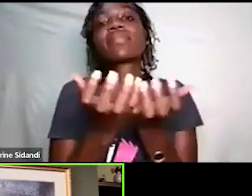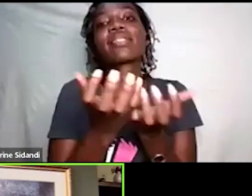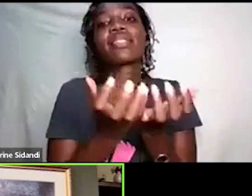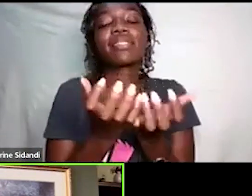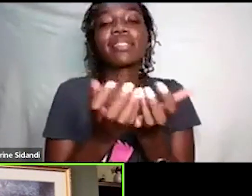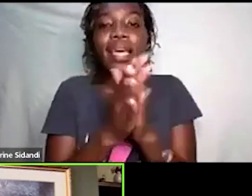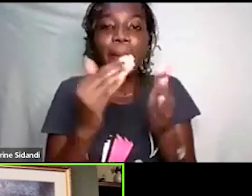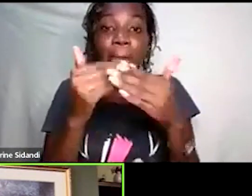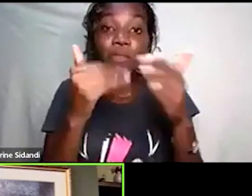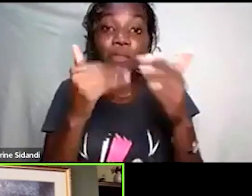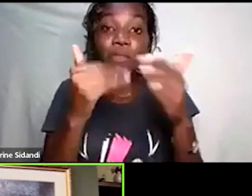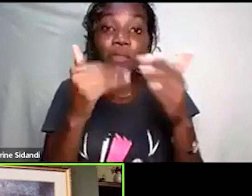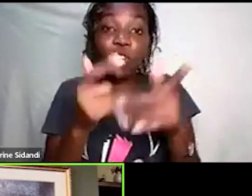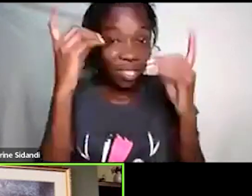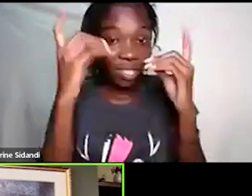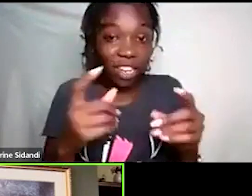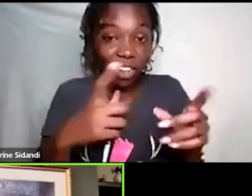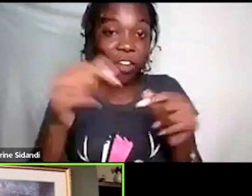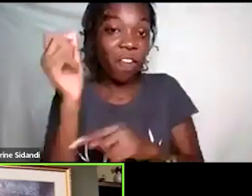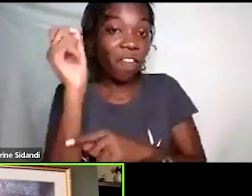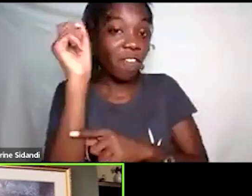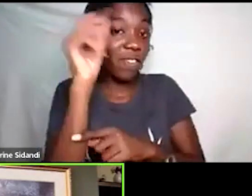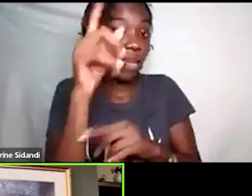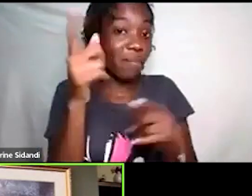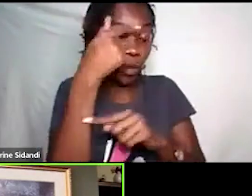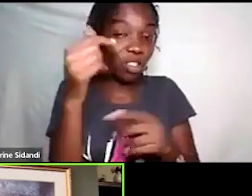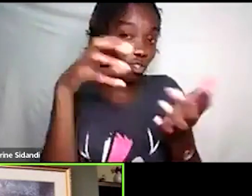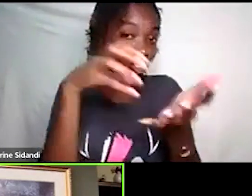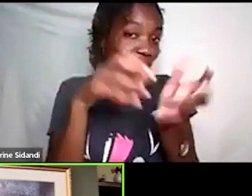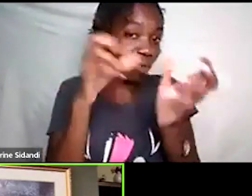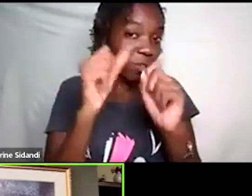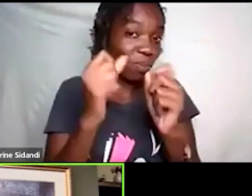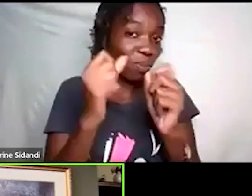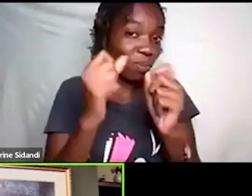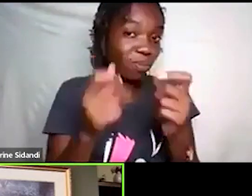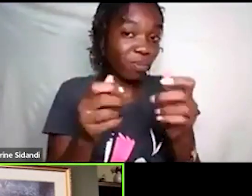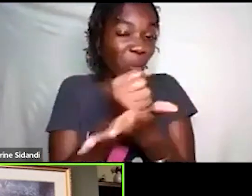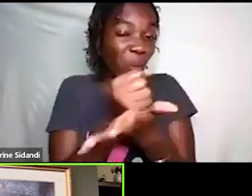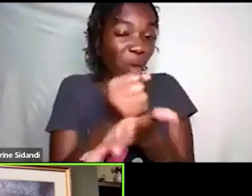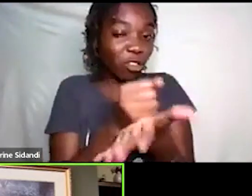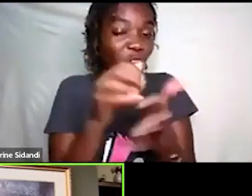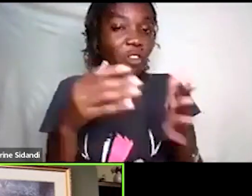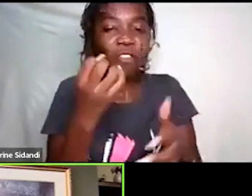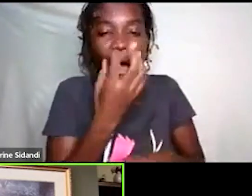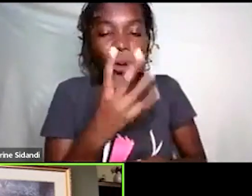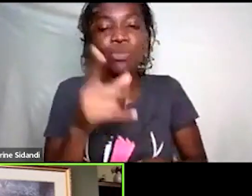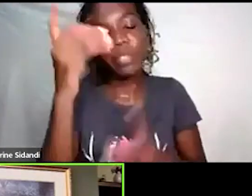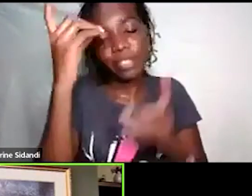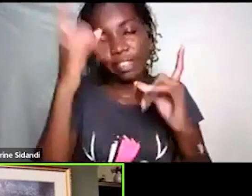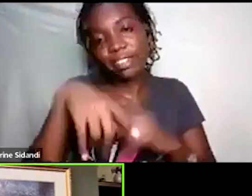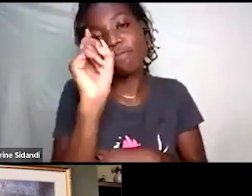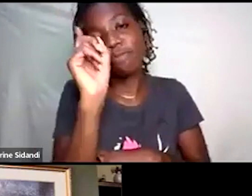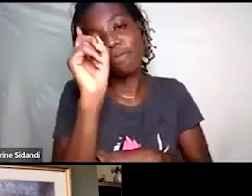go further, because the situation could be poison or it could be a flower. It's up to you to decide. Okay.